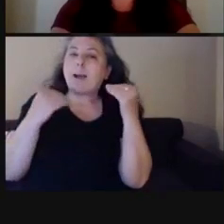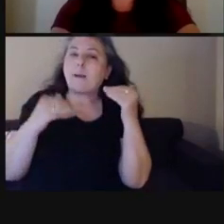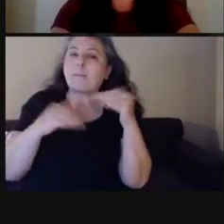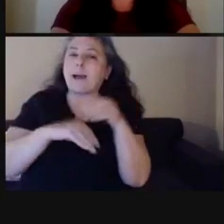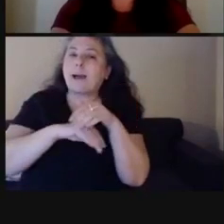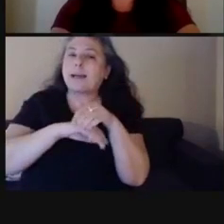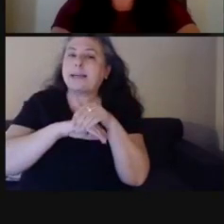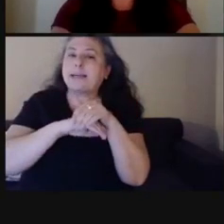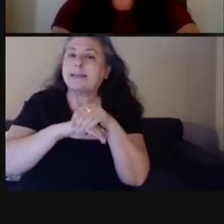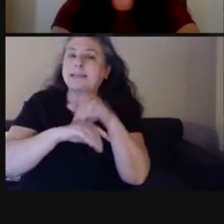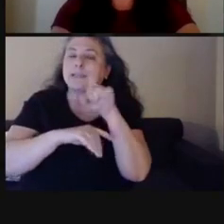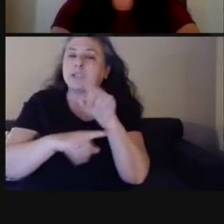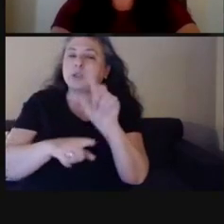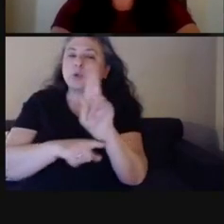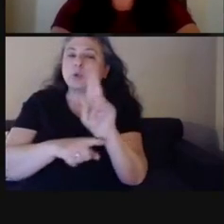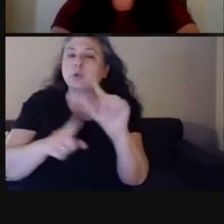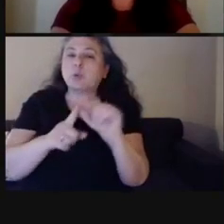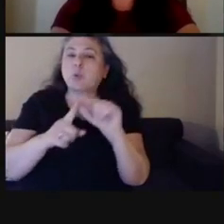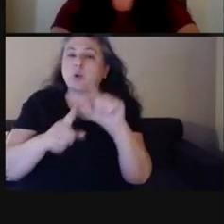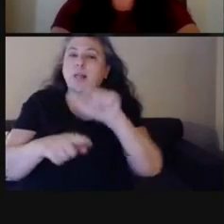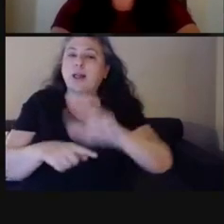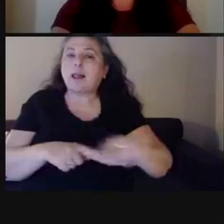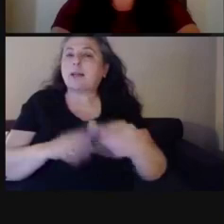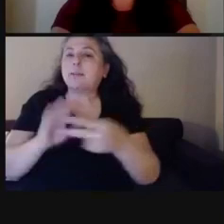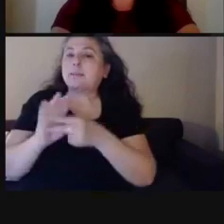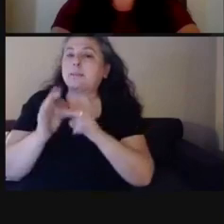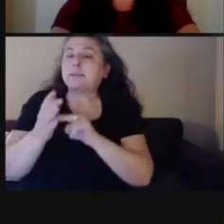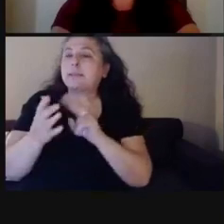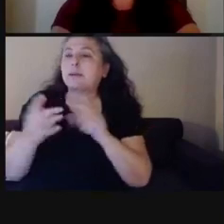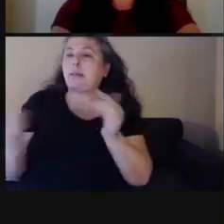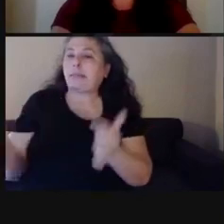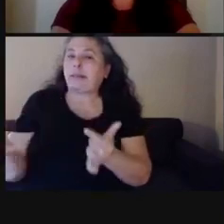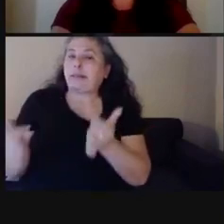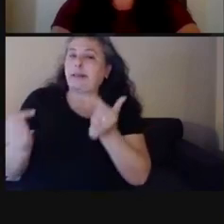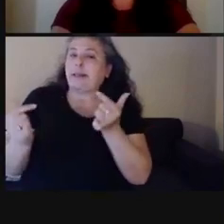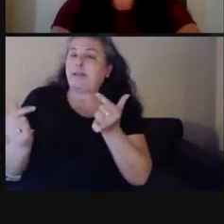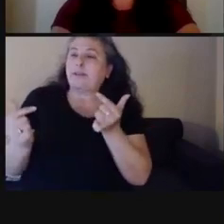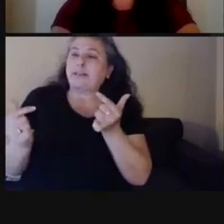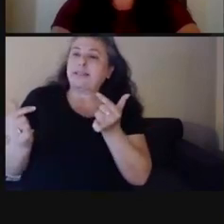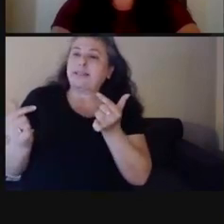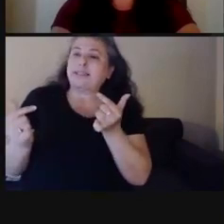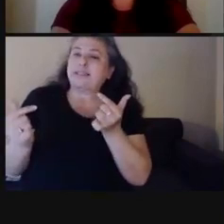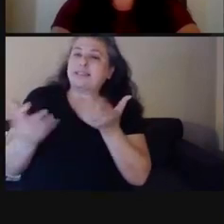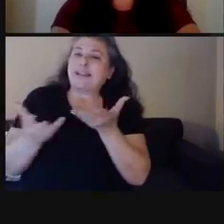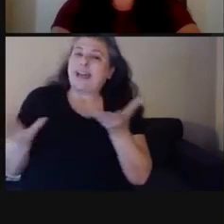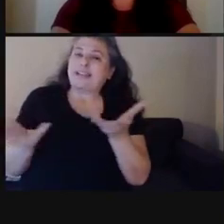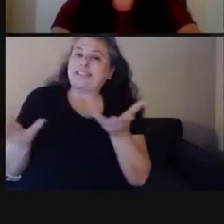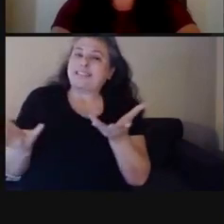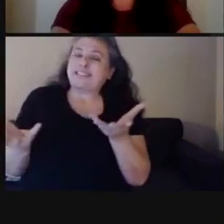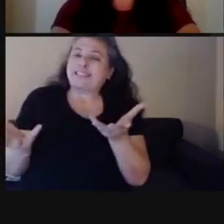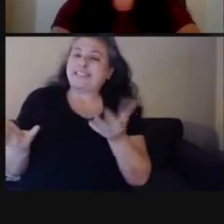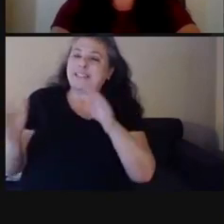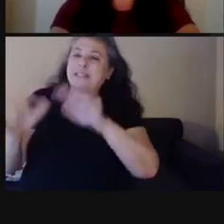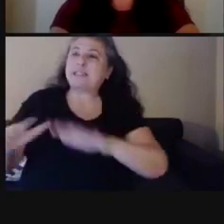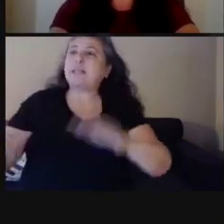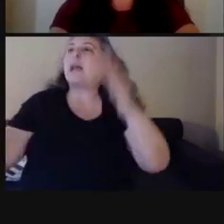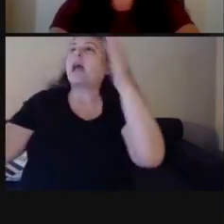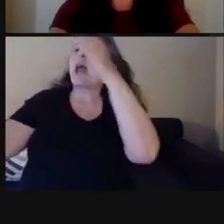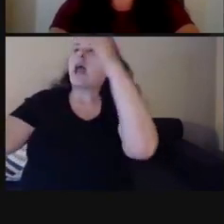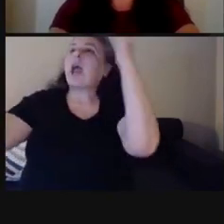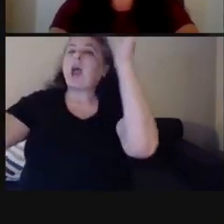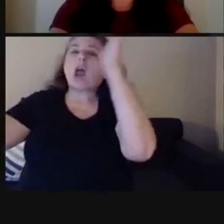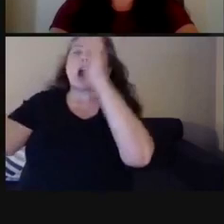use the word land. But I'm talking about that living entity, which is the air and the